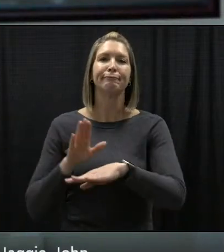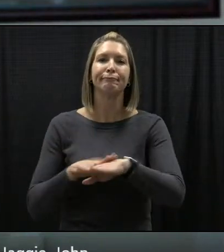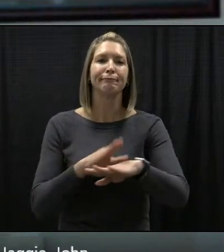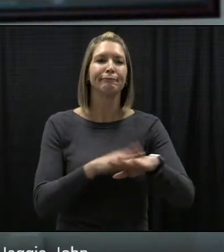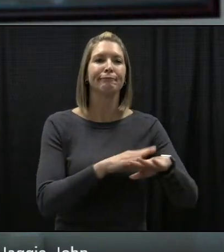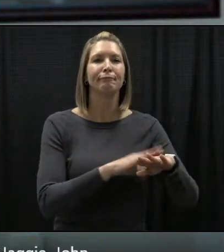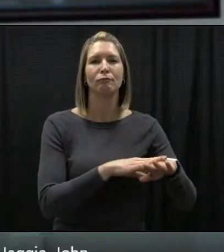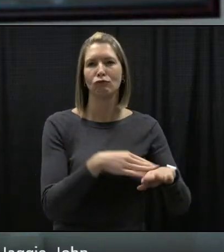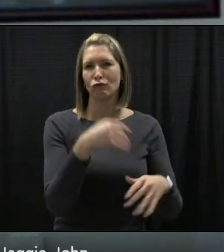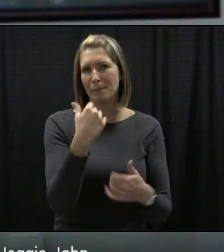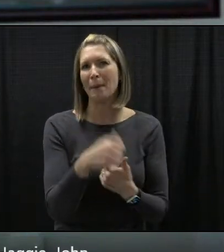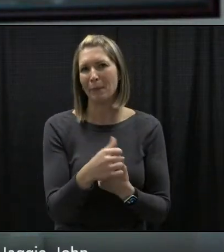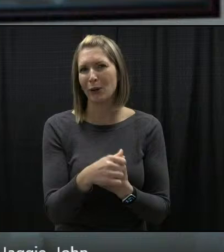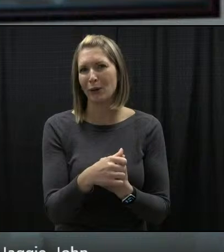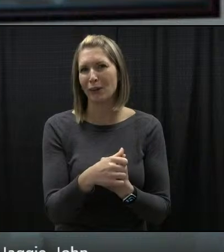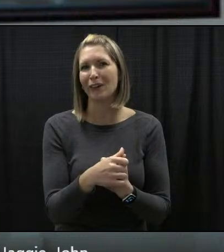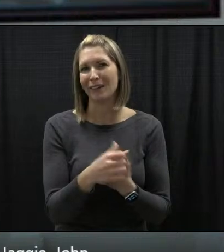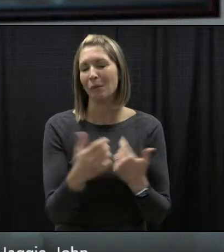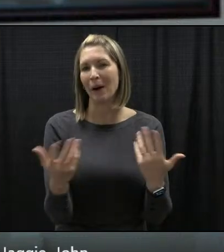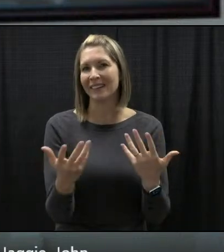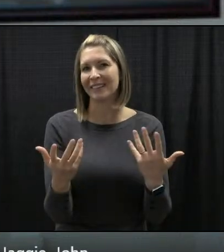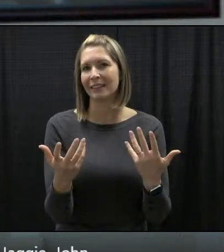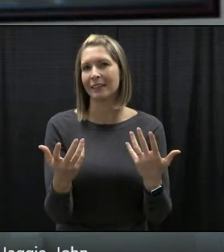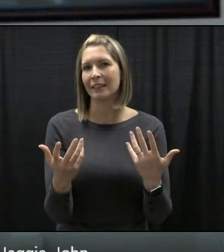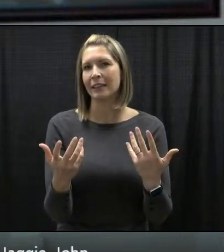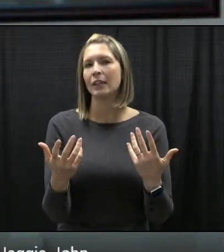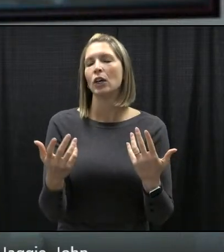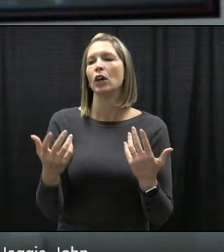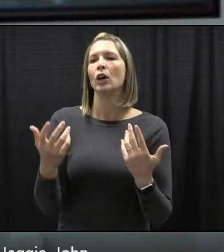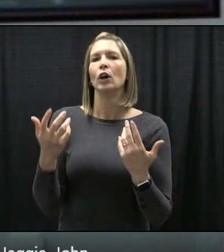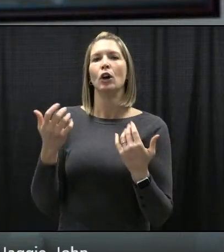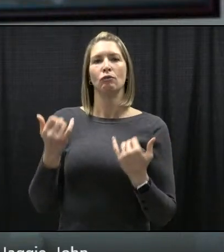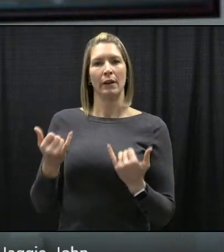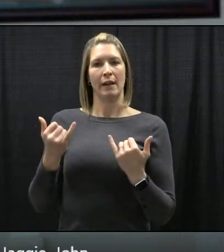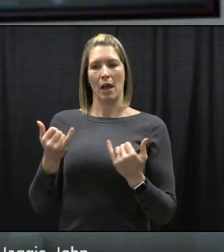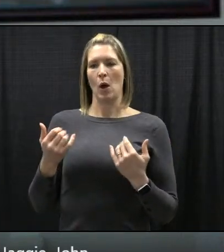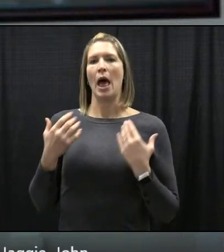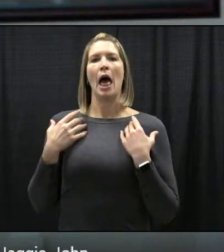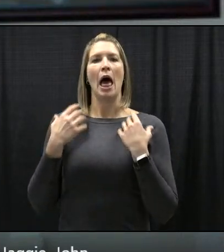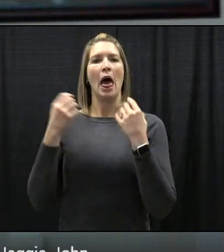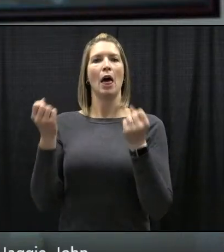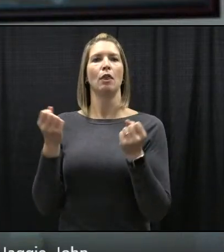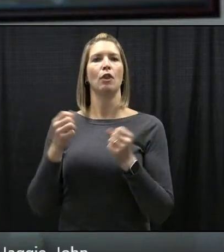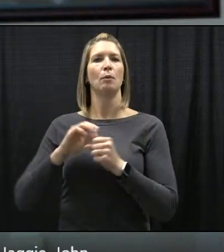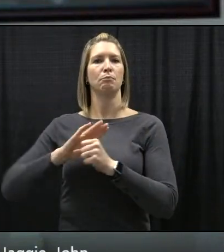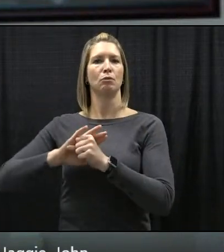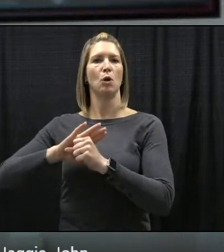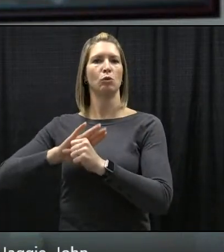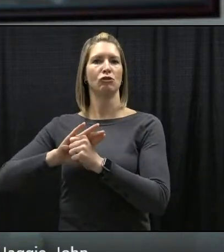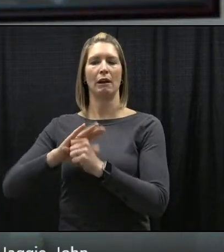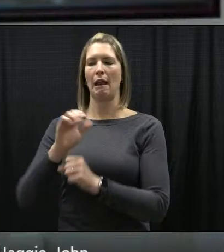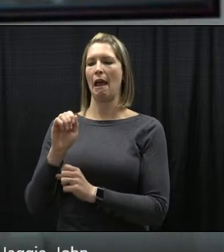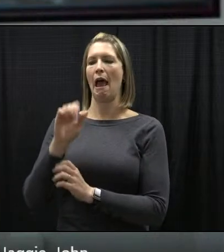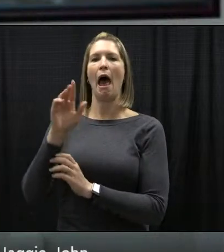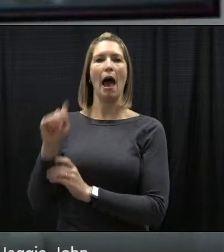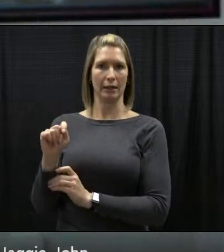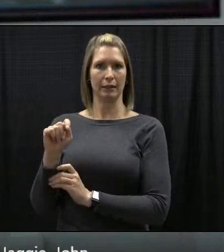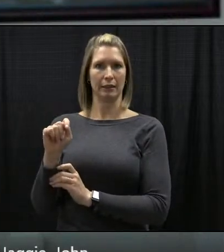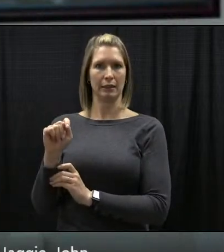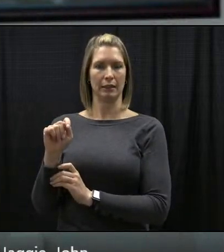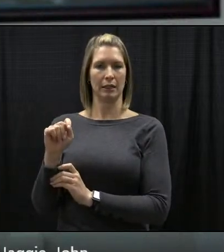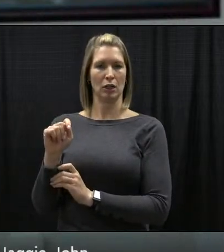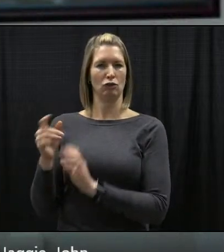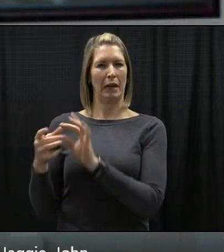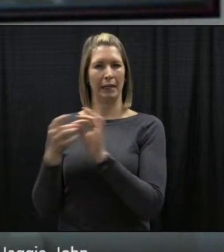making regulations under the Public Health and Health Promotion Act concerning vaccines for